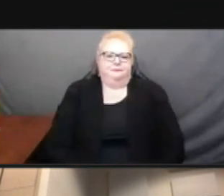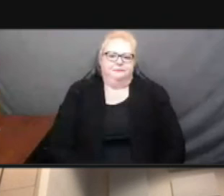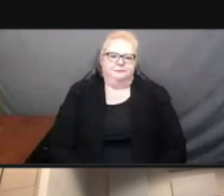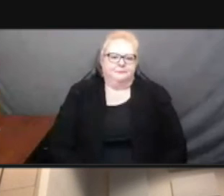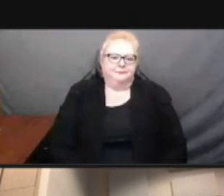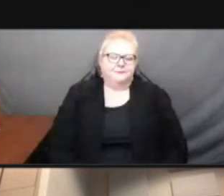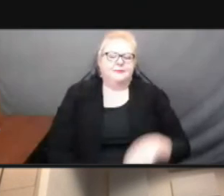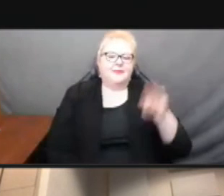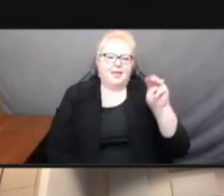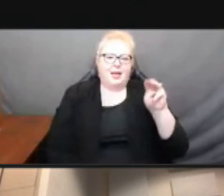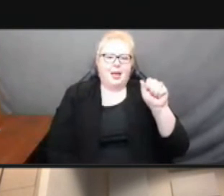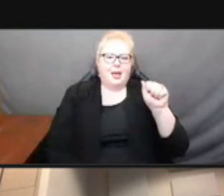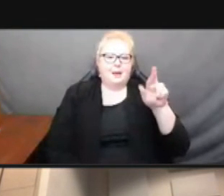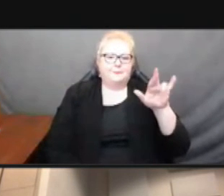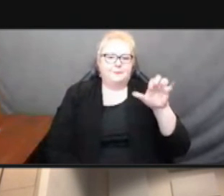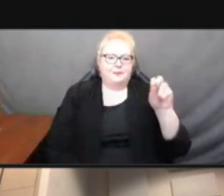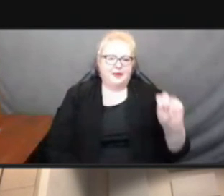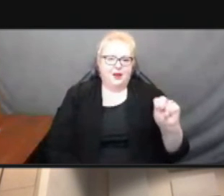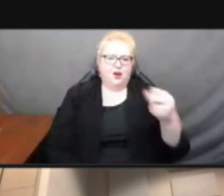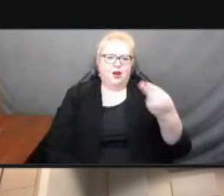Marion Humphrey.